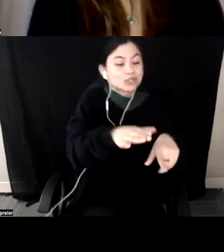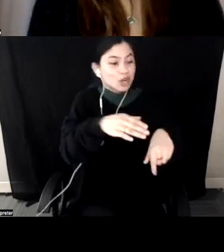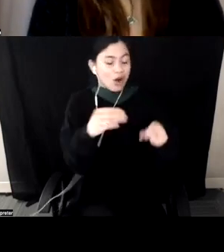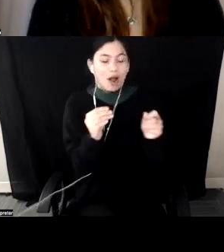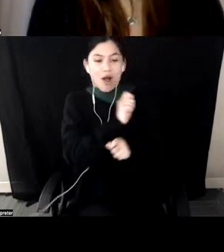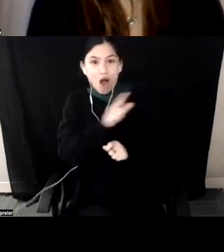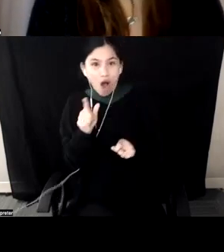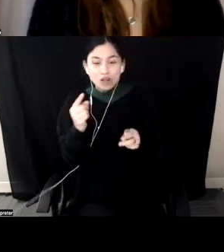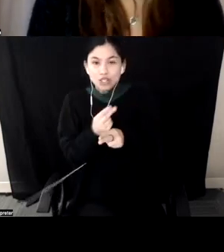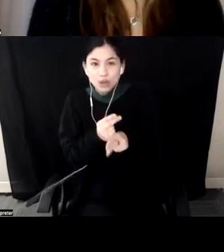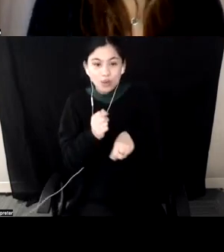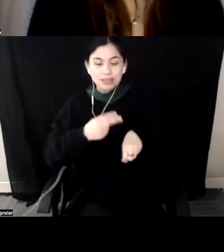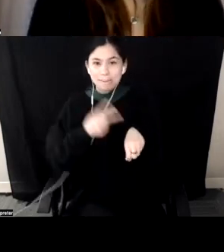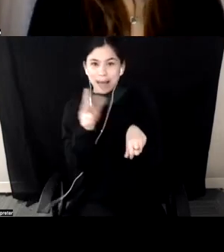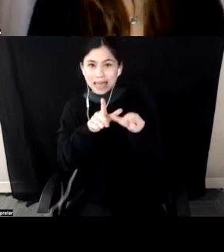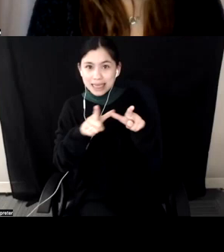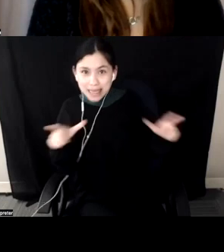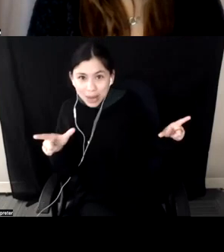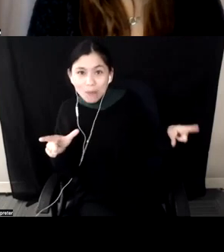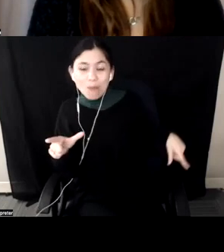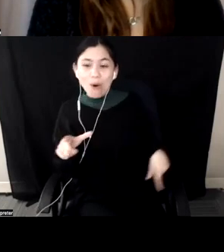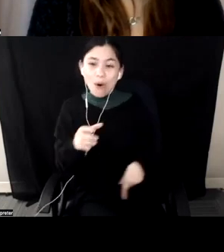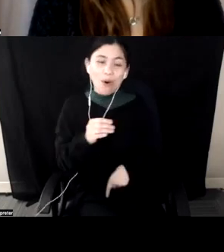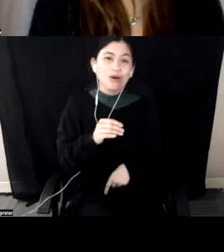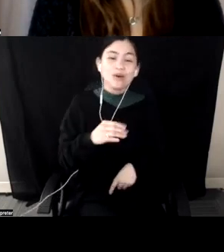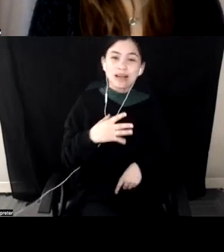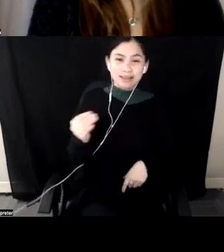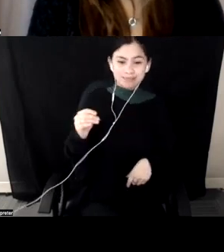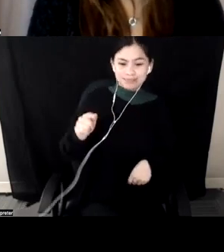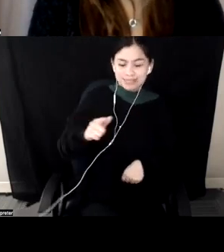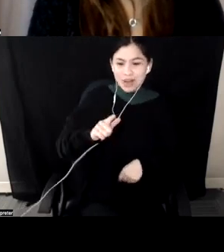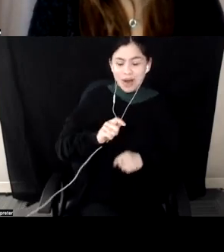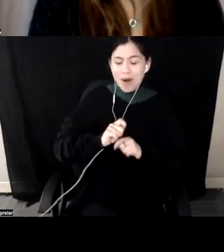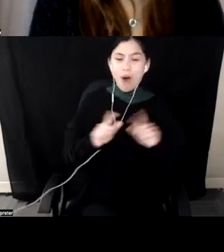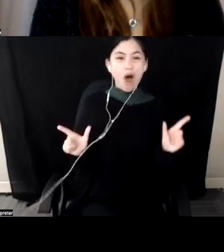and everybody was just very